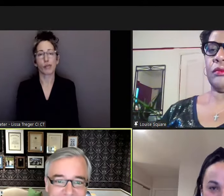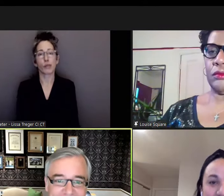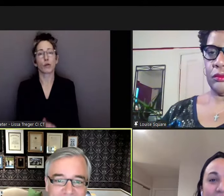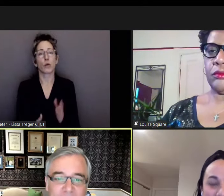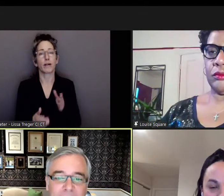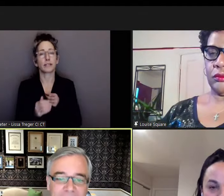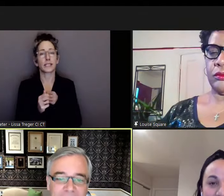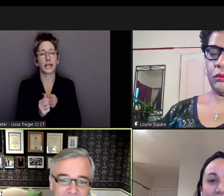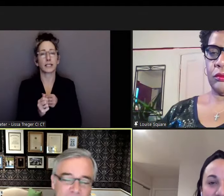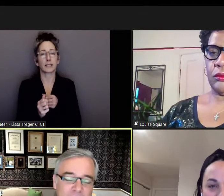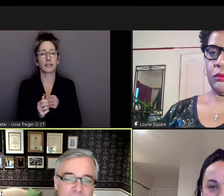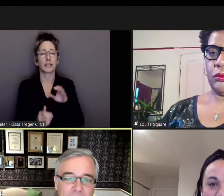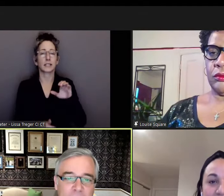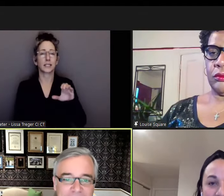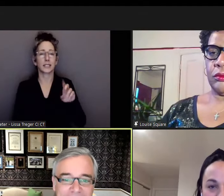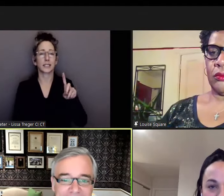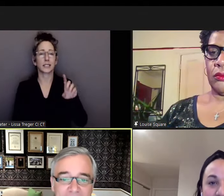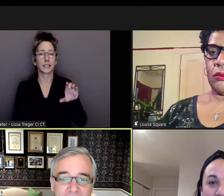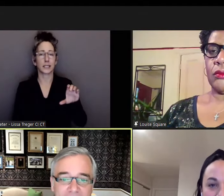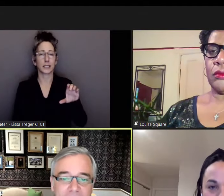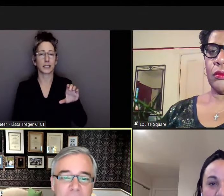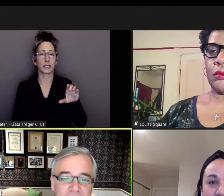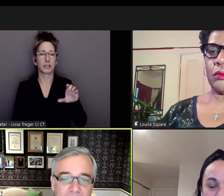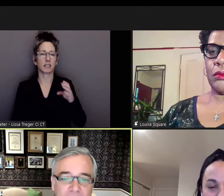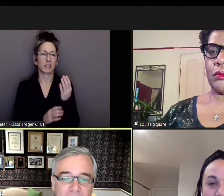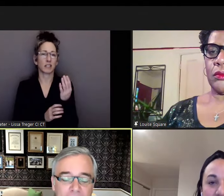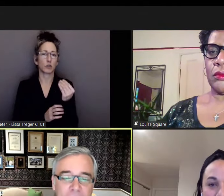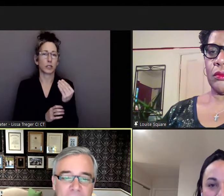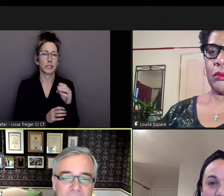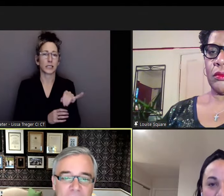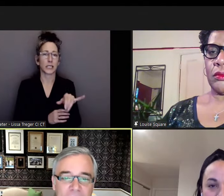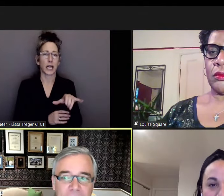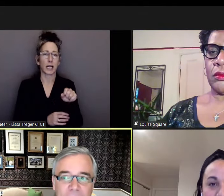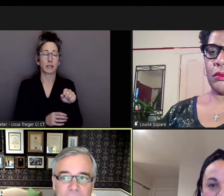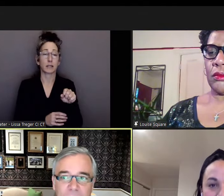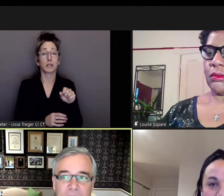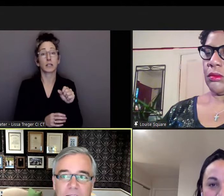that the CDC publishes, which is roughly 14 days. And I would be very